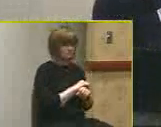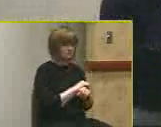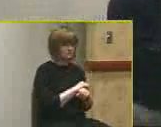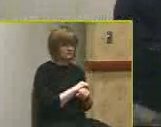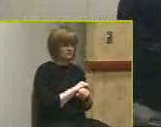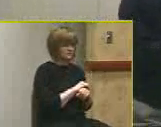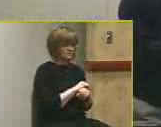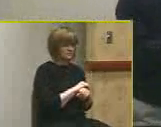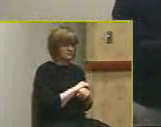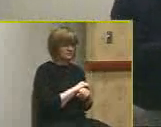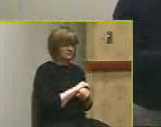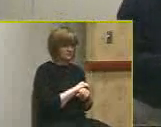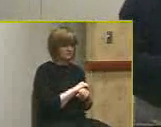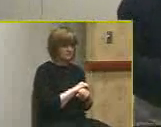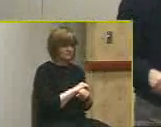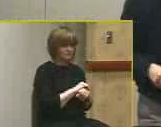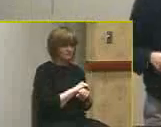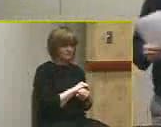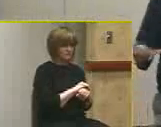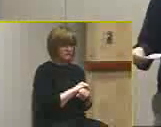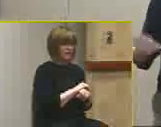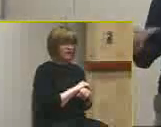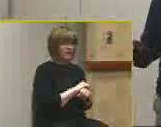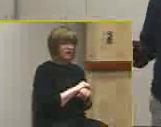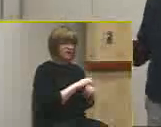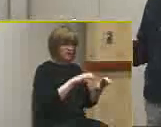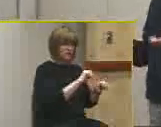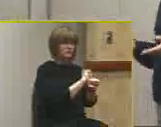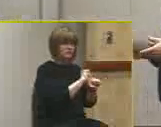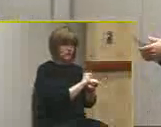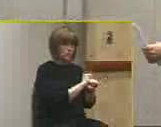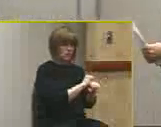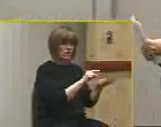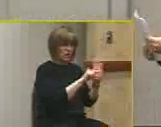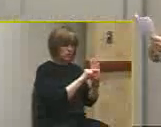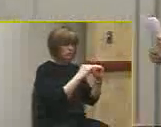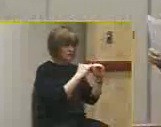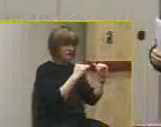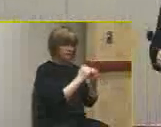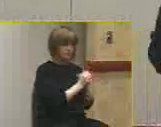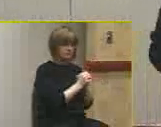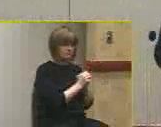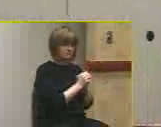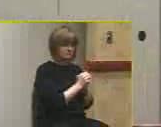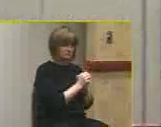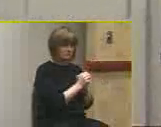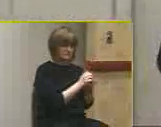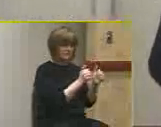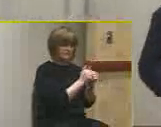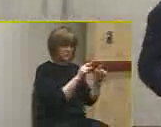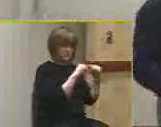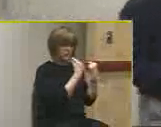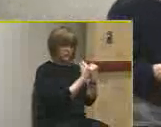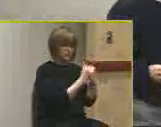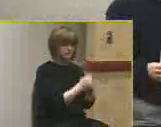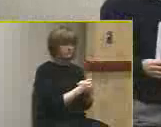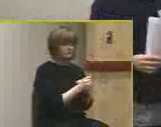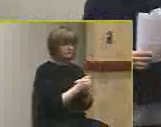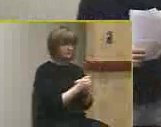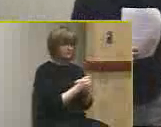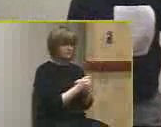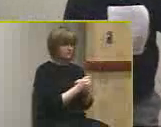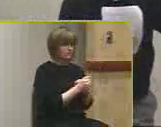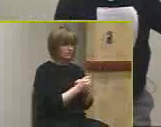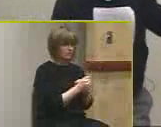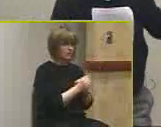He performs at grade level for most subjects, so he's there with us. What are we going to